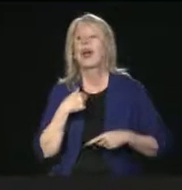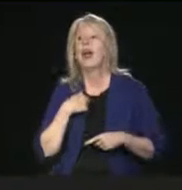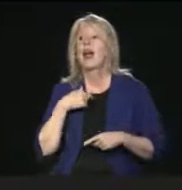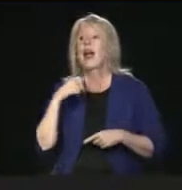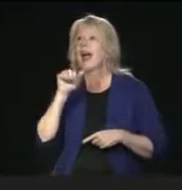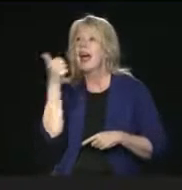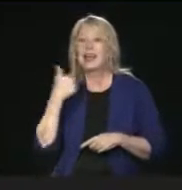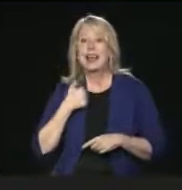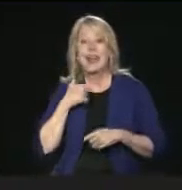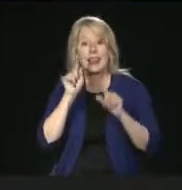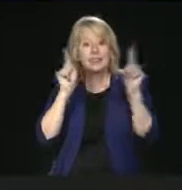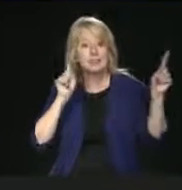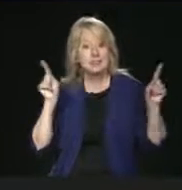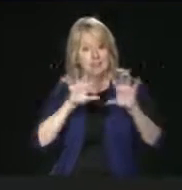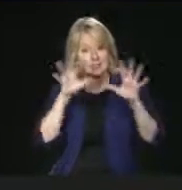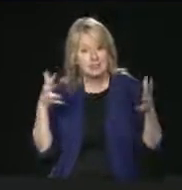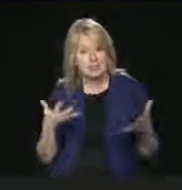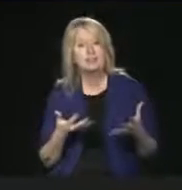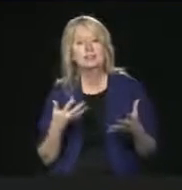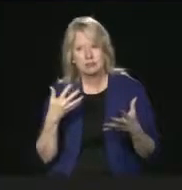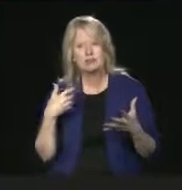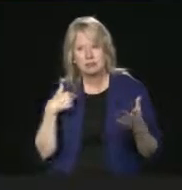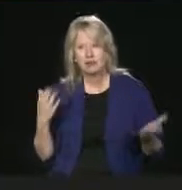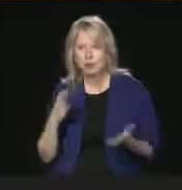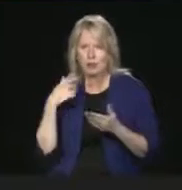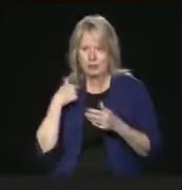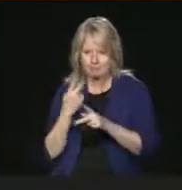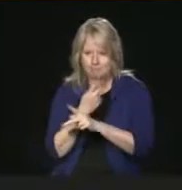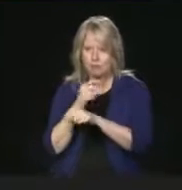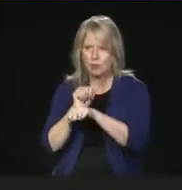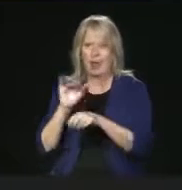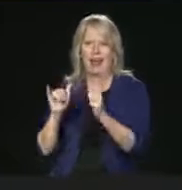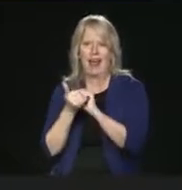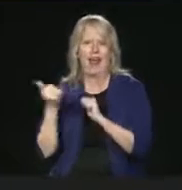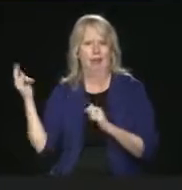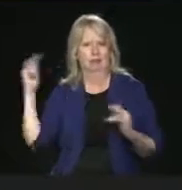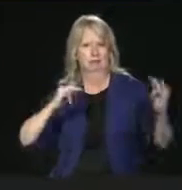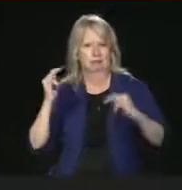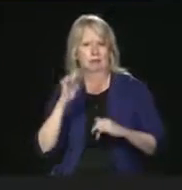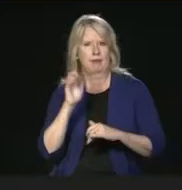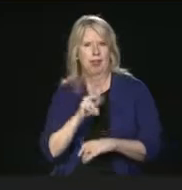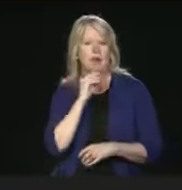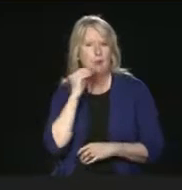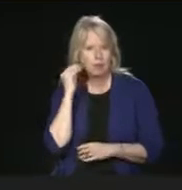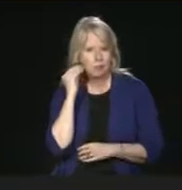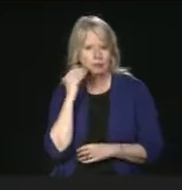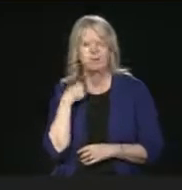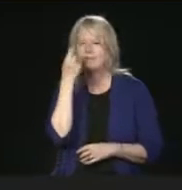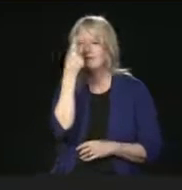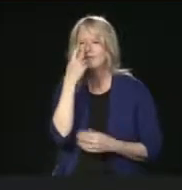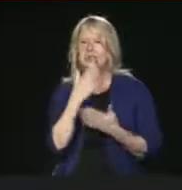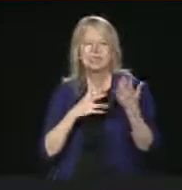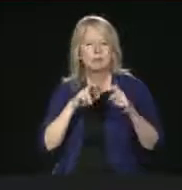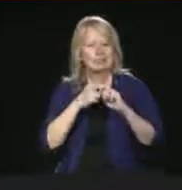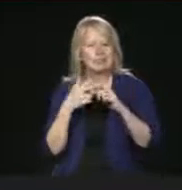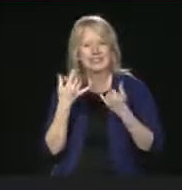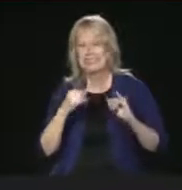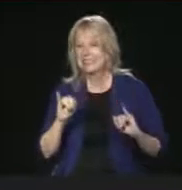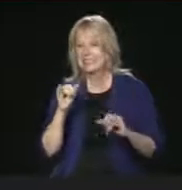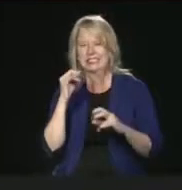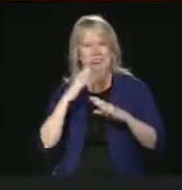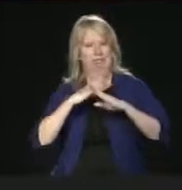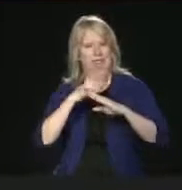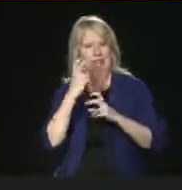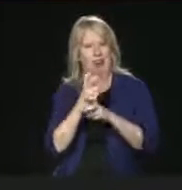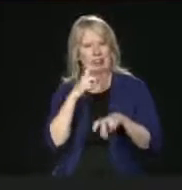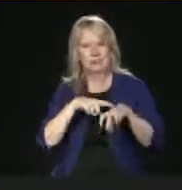home. But I know that many people are still having trouble finding a flight to return return to Canada. Yesterday,